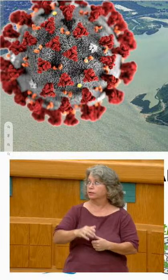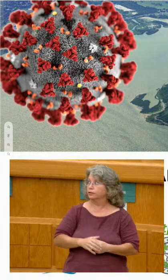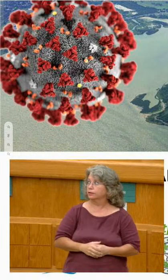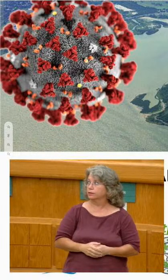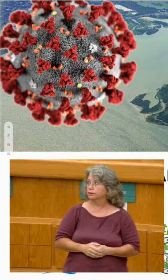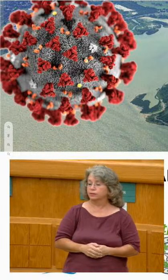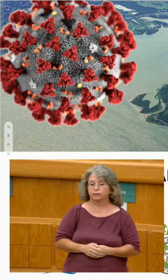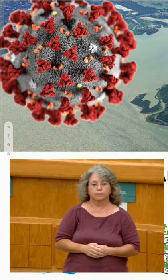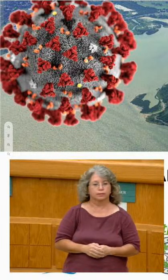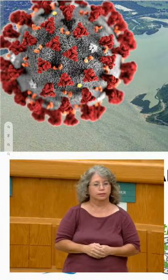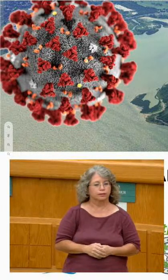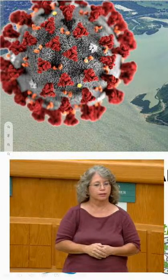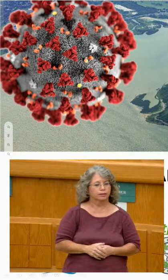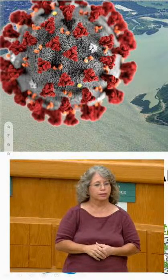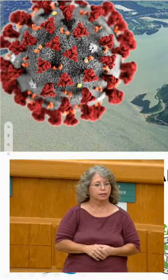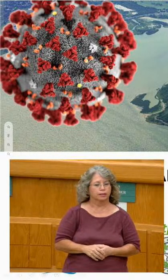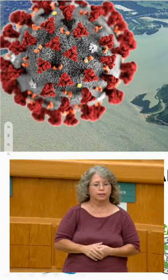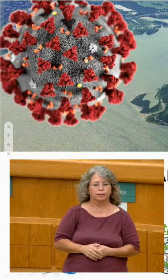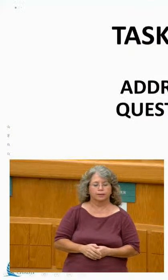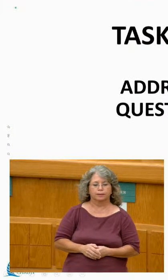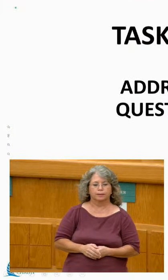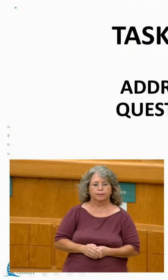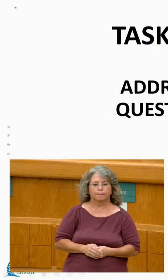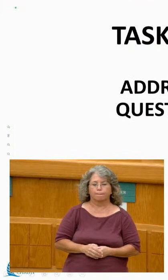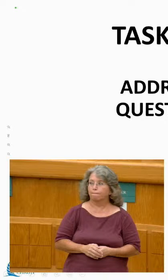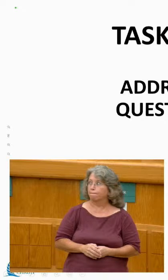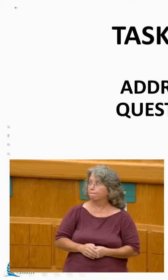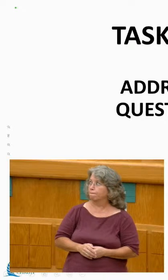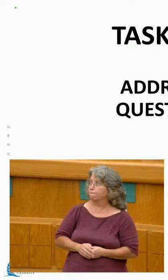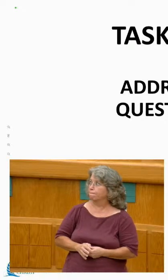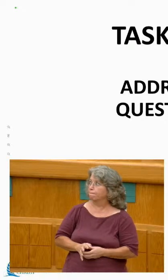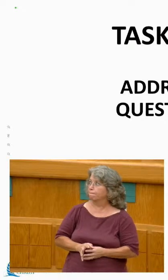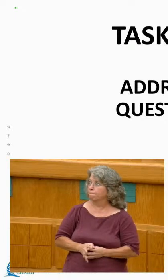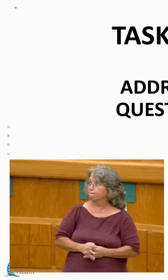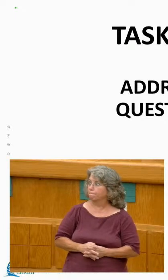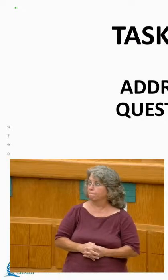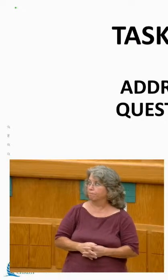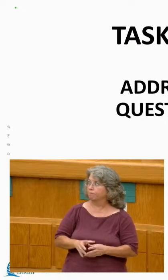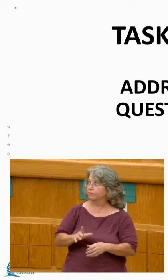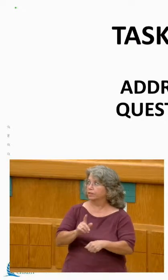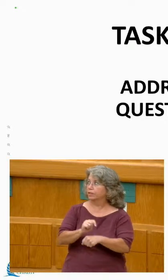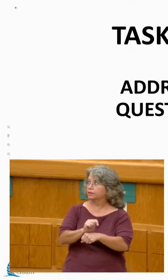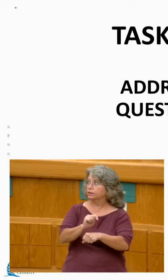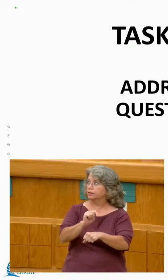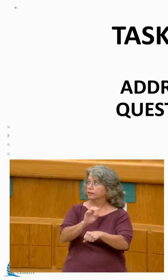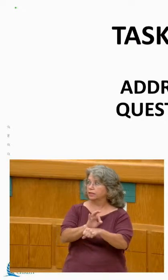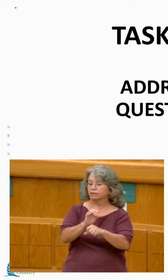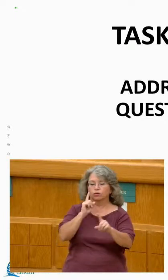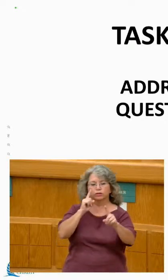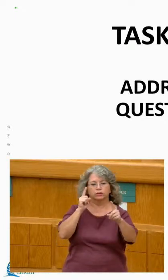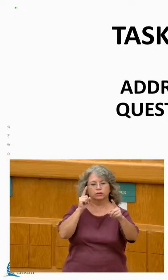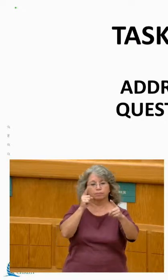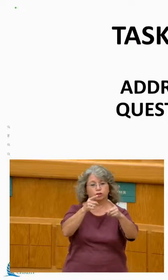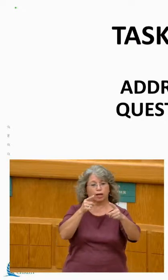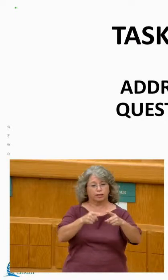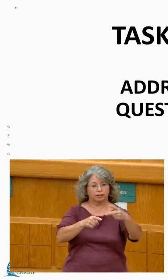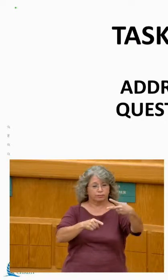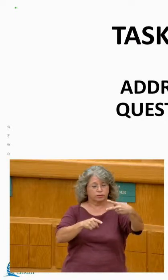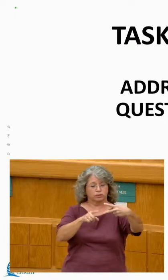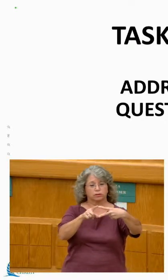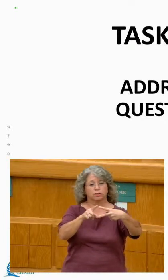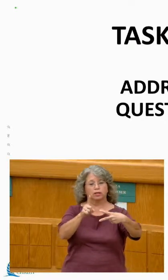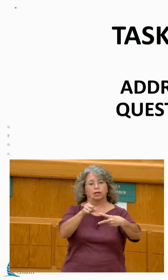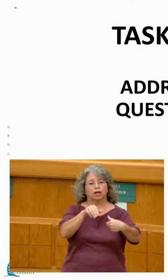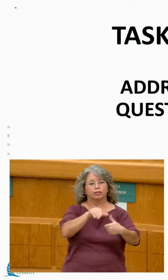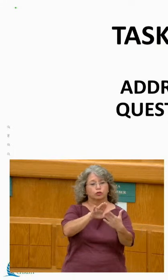Just have to fix my screen here for a second. There we go. The task force objectives are twofold. One is to address your concerns and